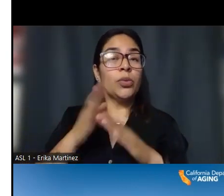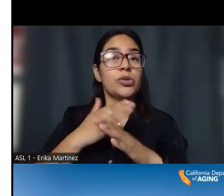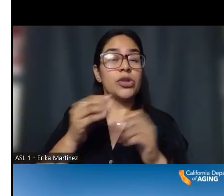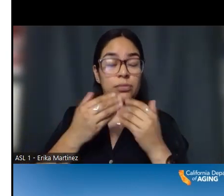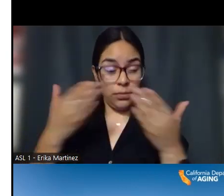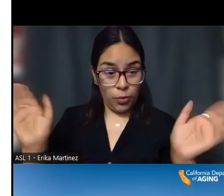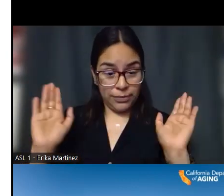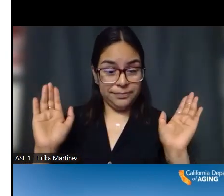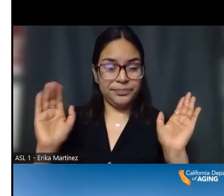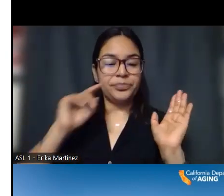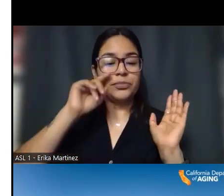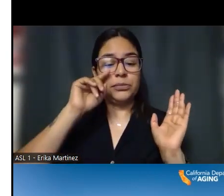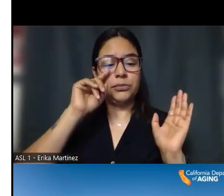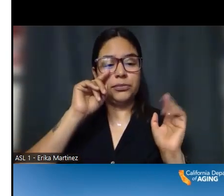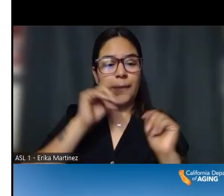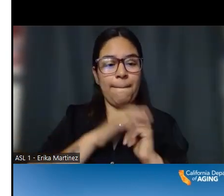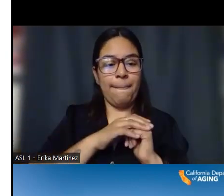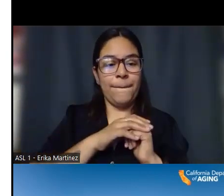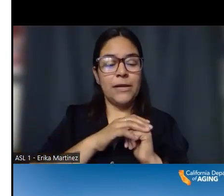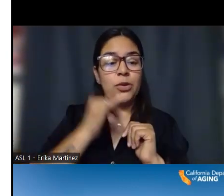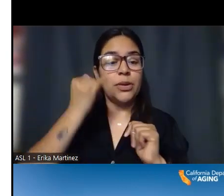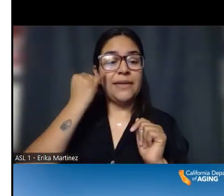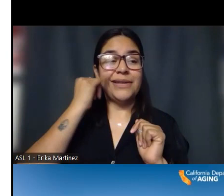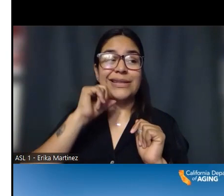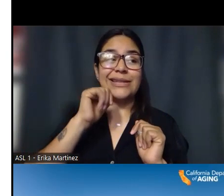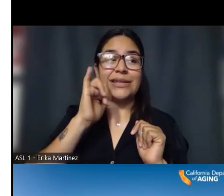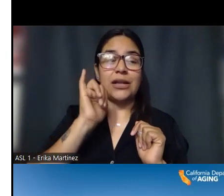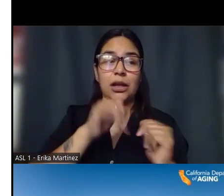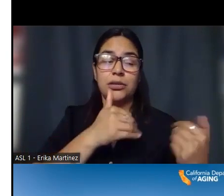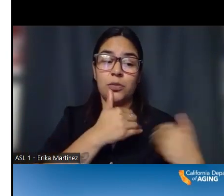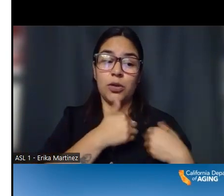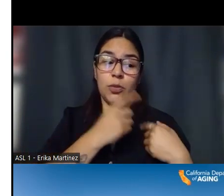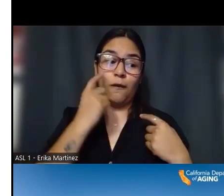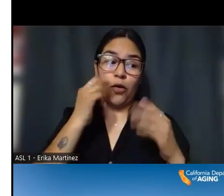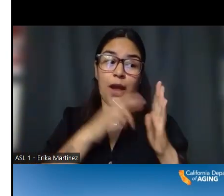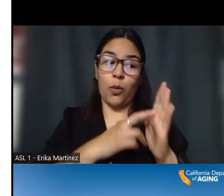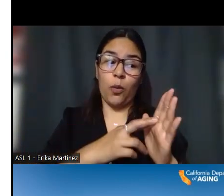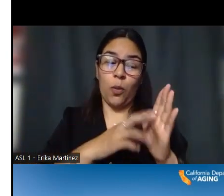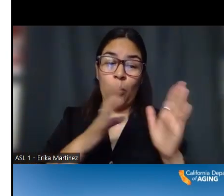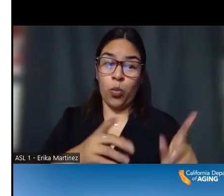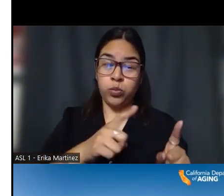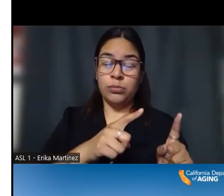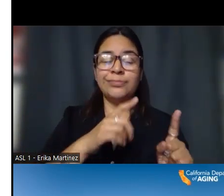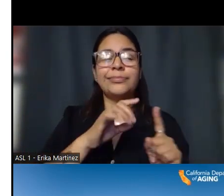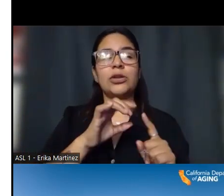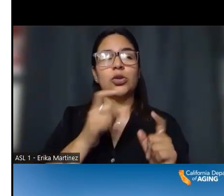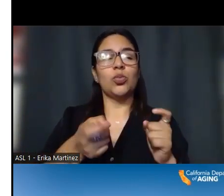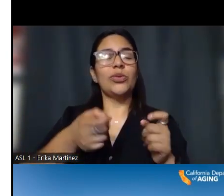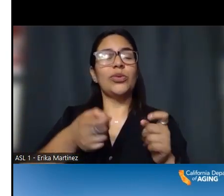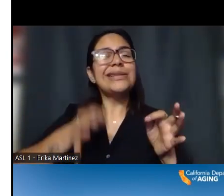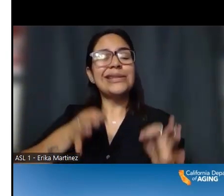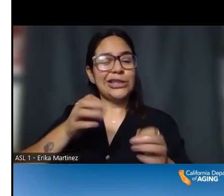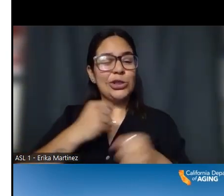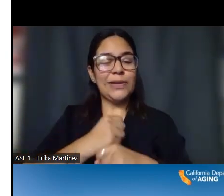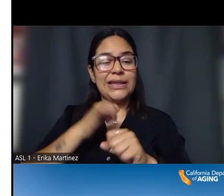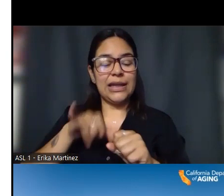public patient representative, whose role is it then? We are not able to serve as a decision maker for residents for their